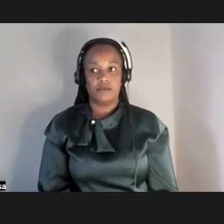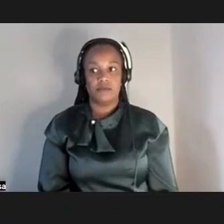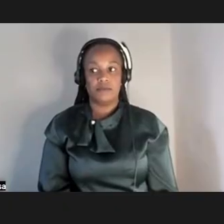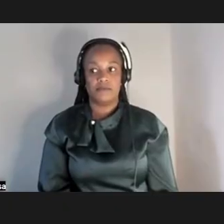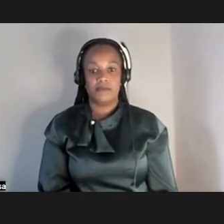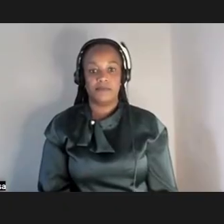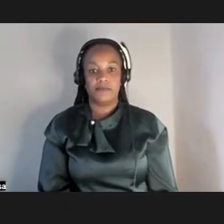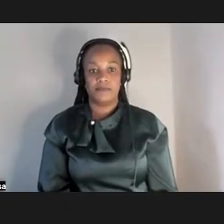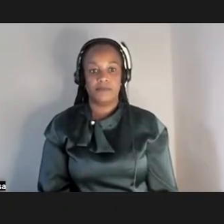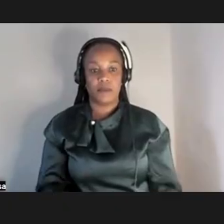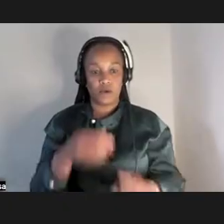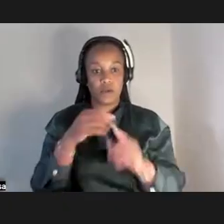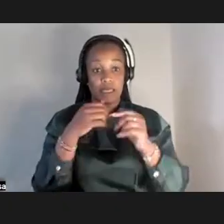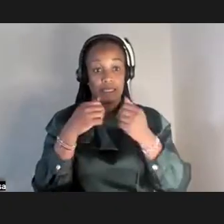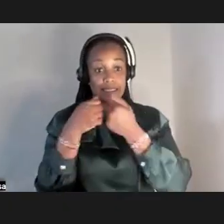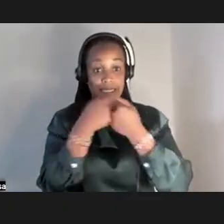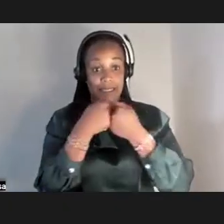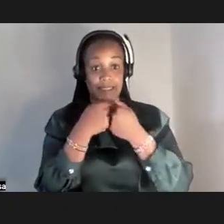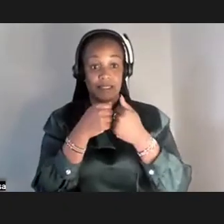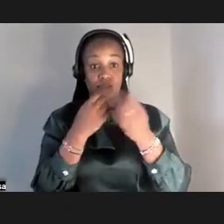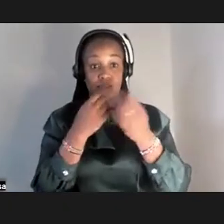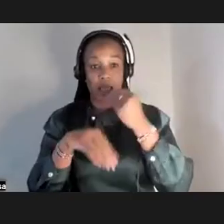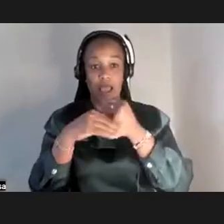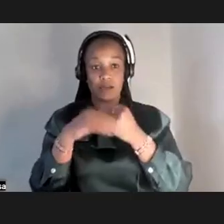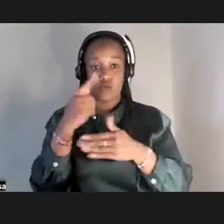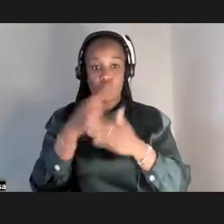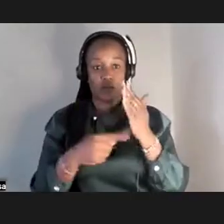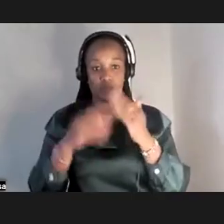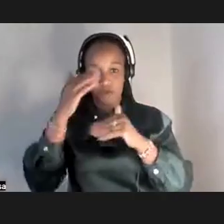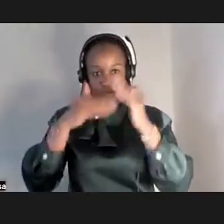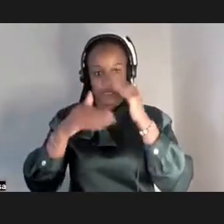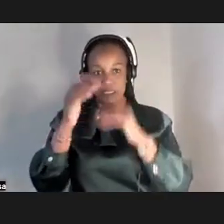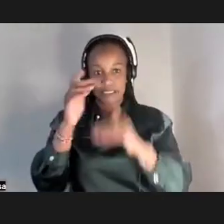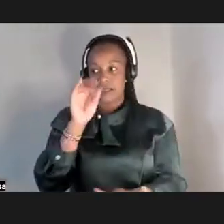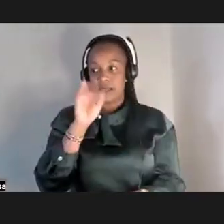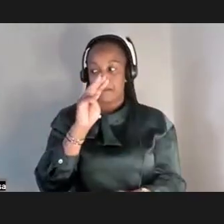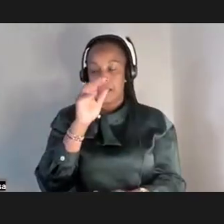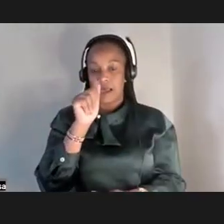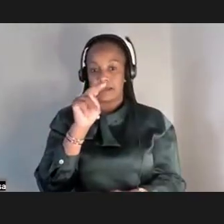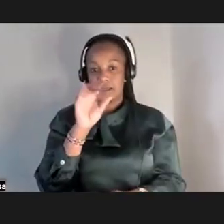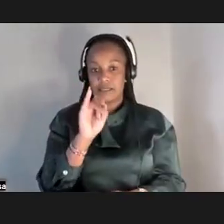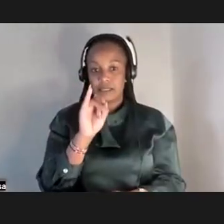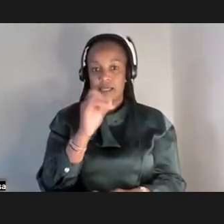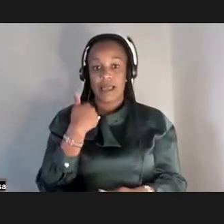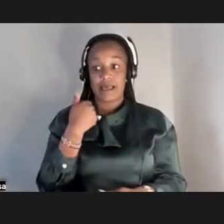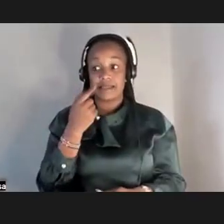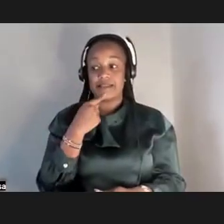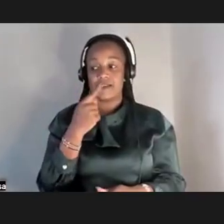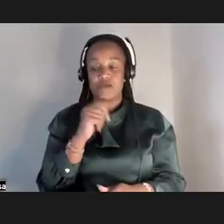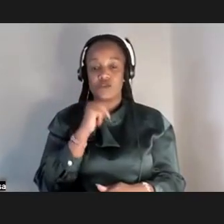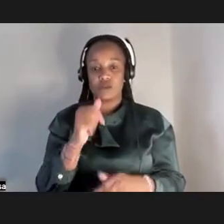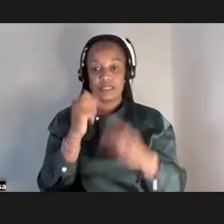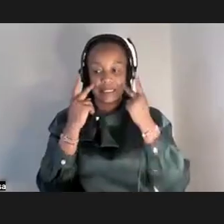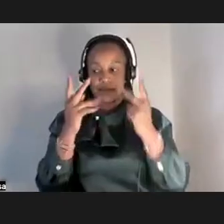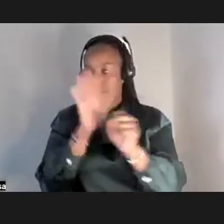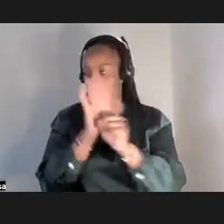On the pushback, just to add on what Professor Kimani has said, we have not seen much since because of